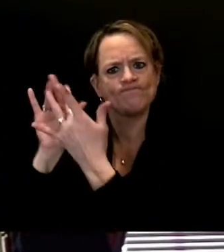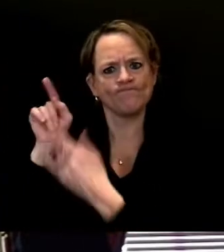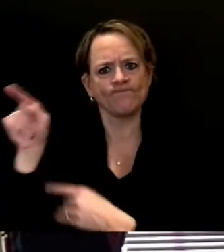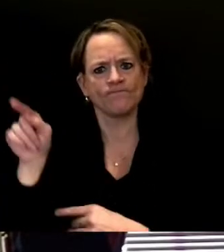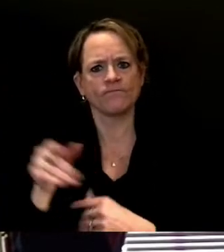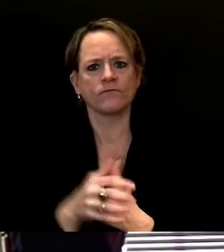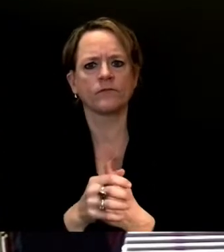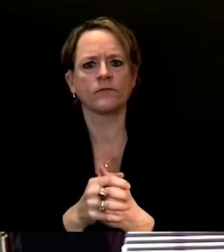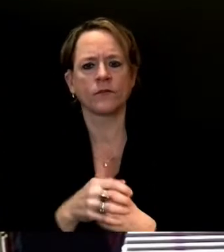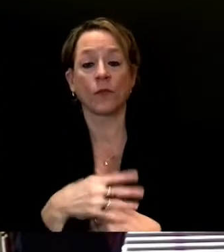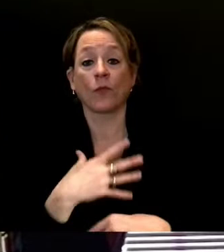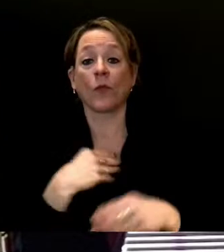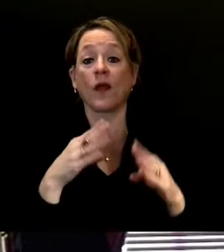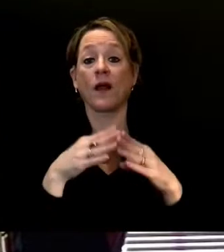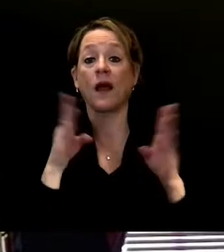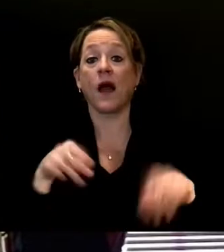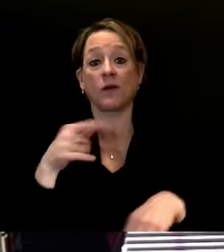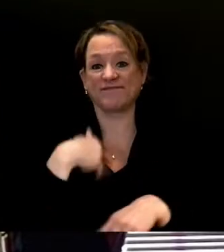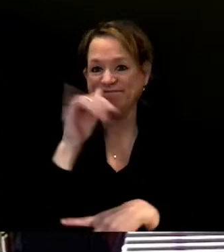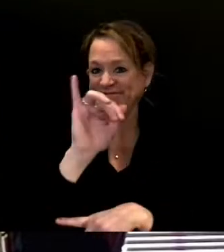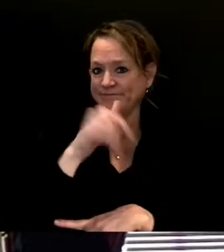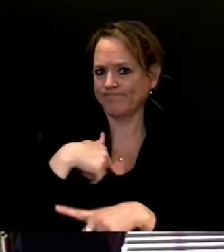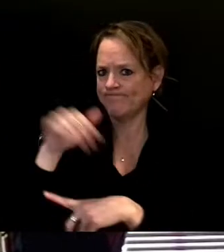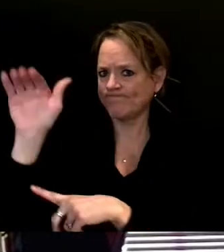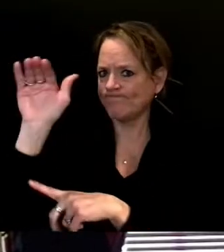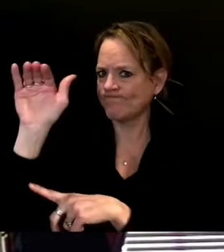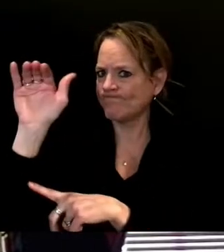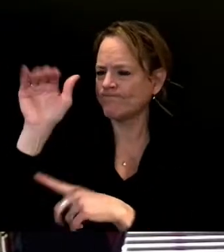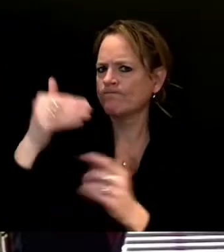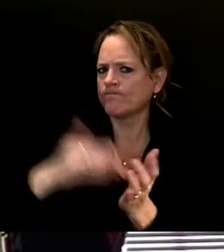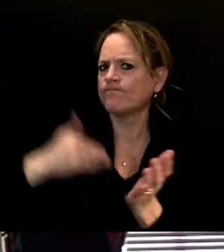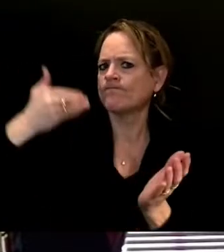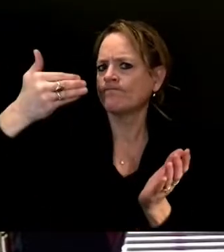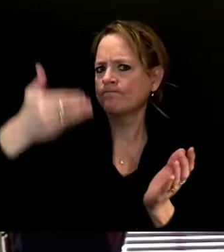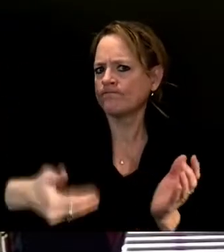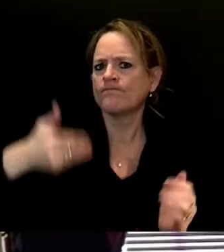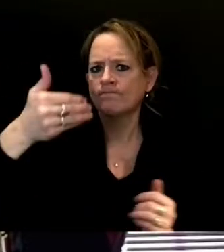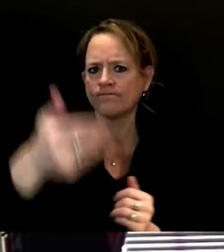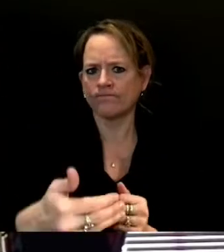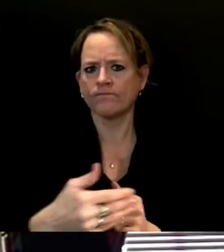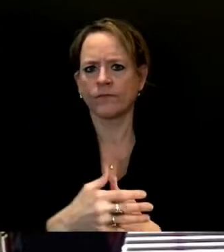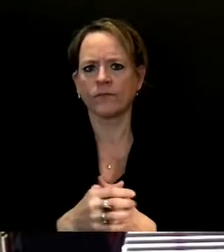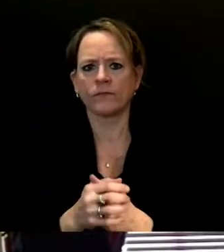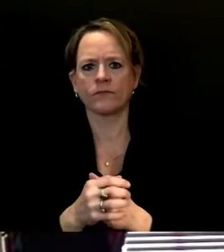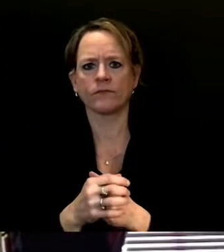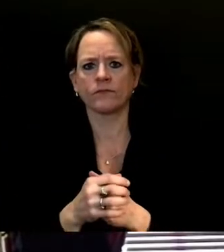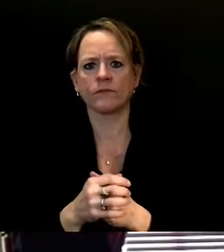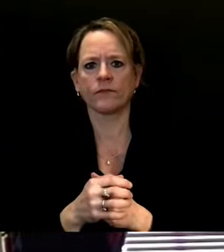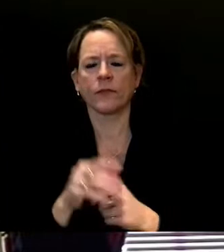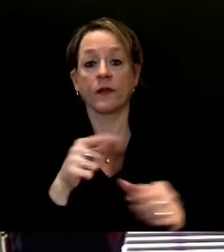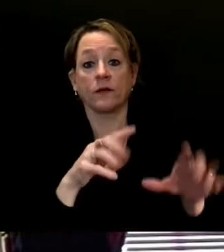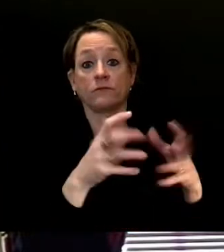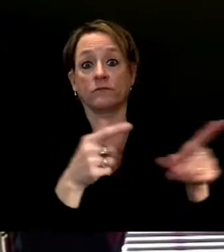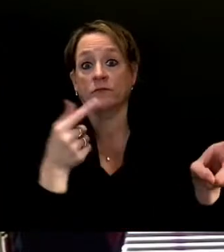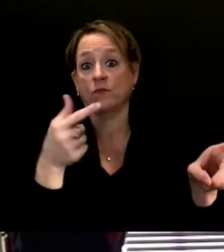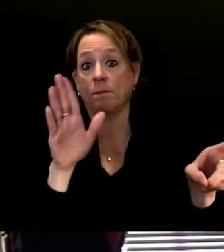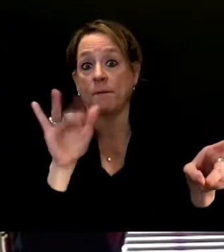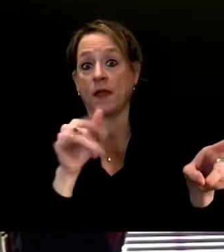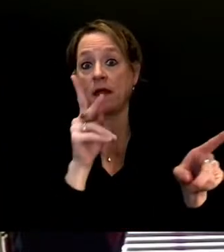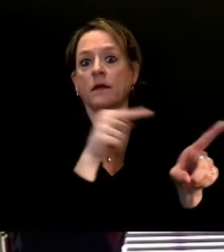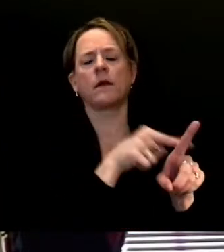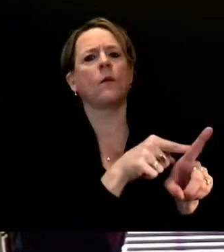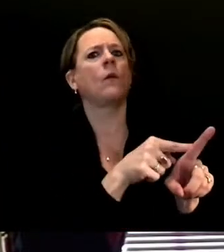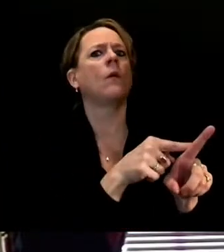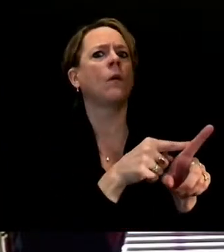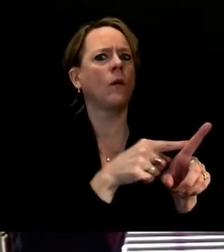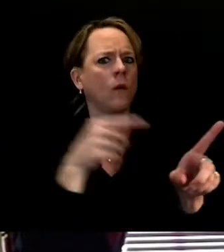we have we have the group that's up in Green Bay that's doing a great job, and